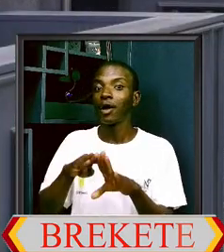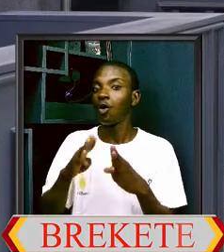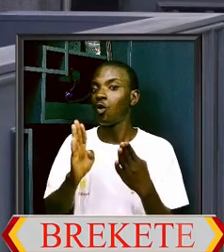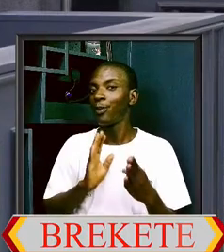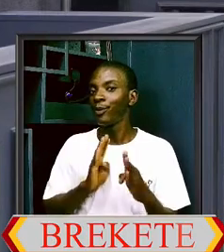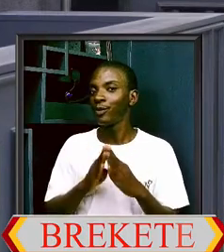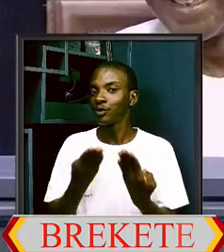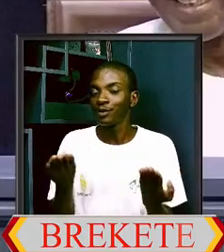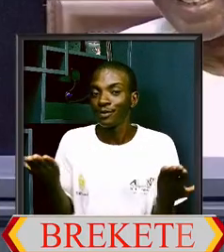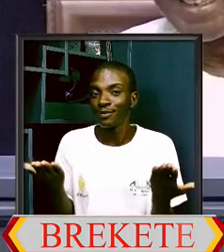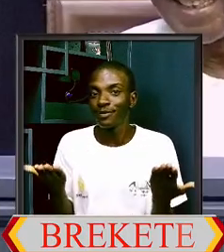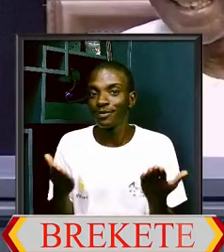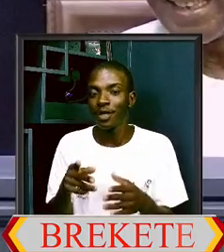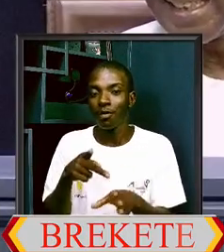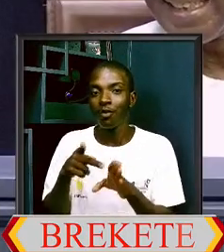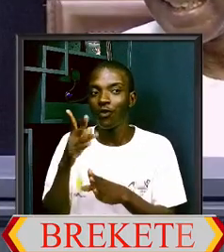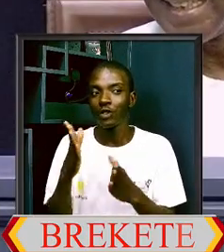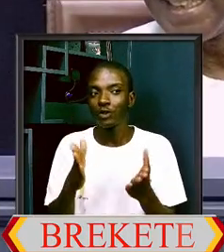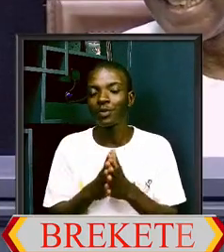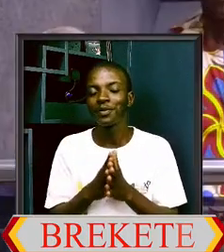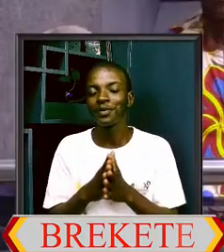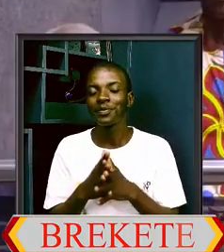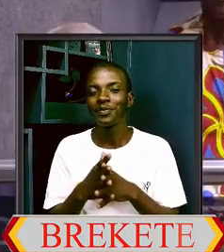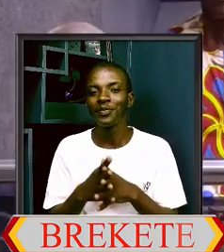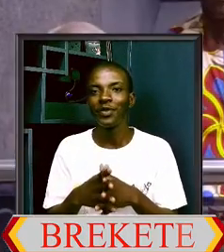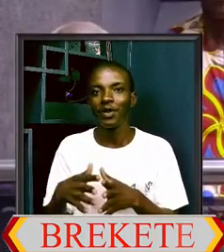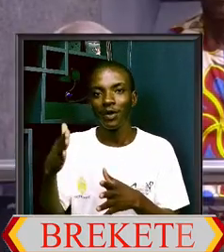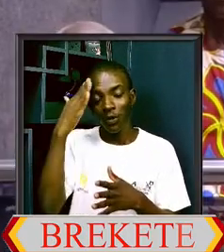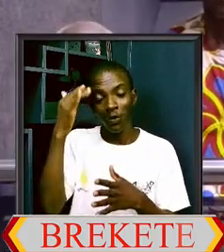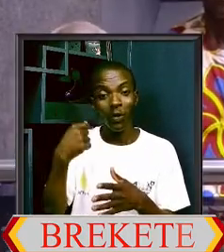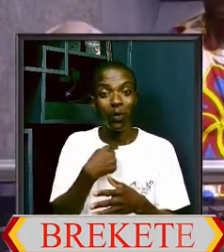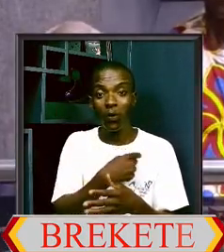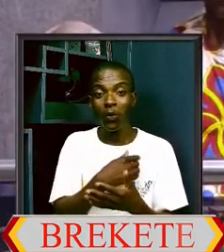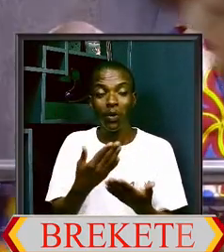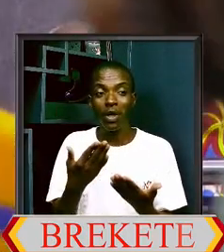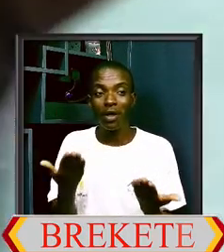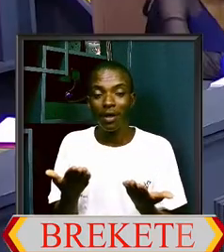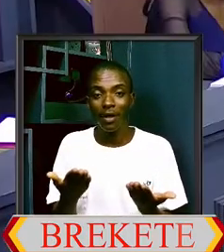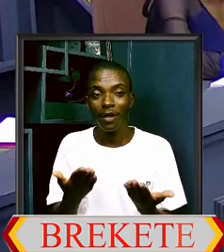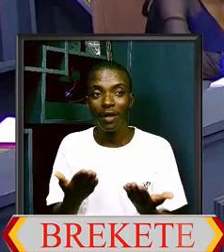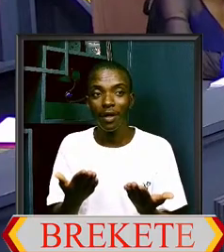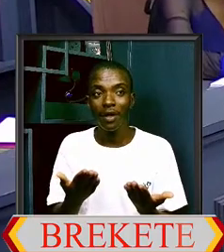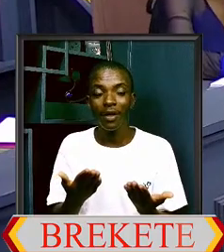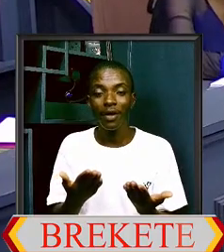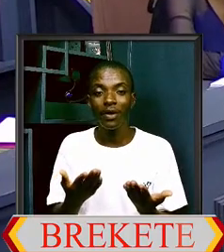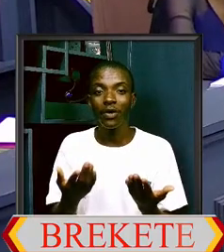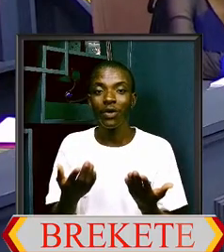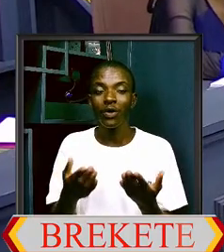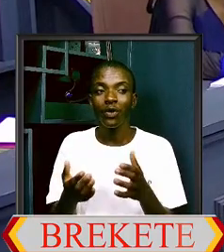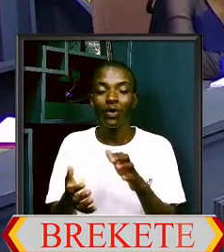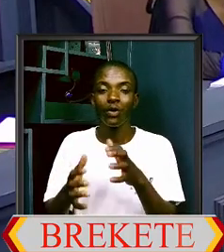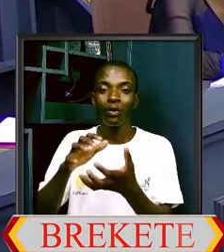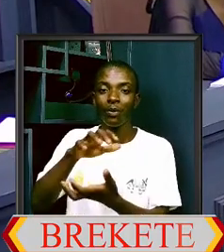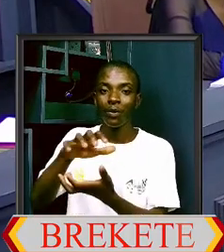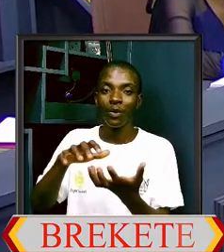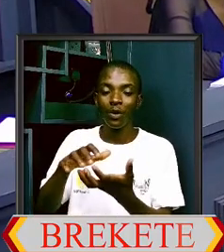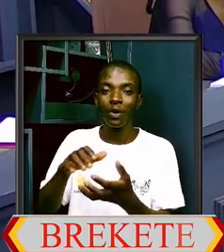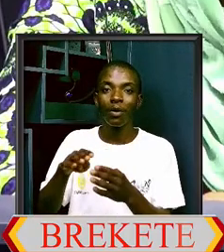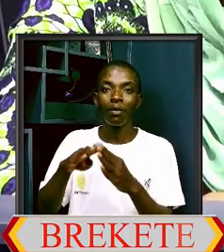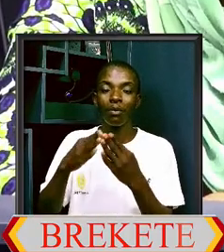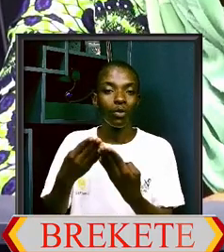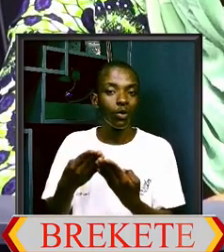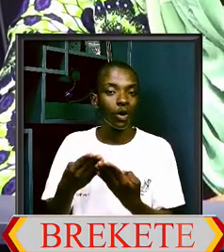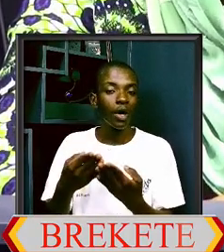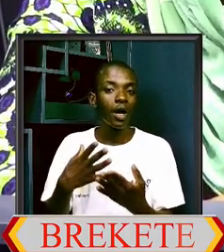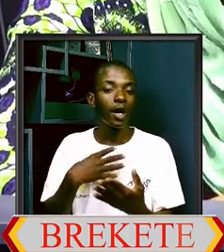book pro sir you know say we here with the combine both